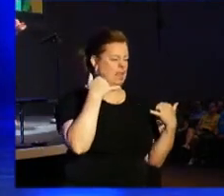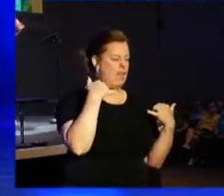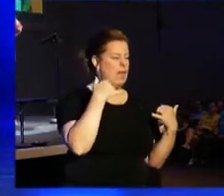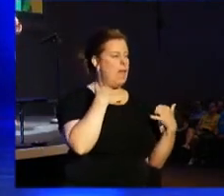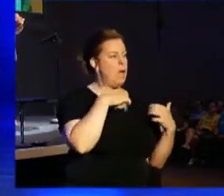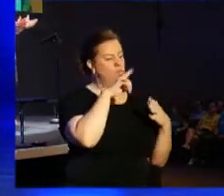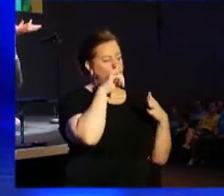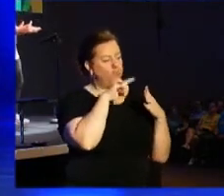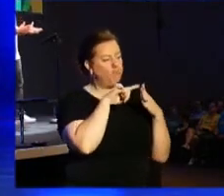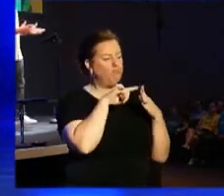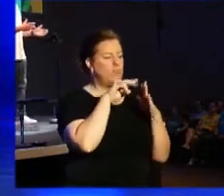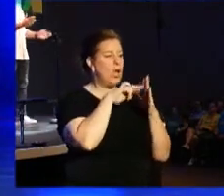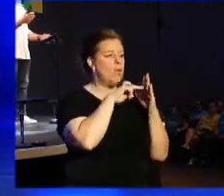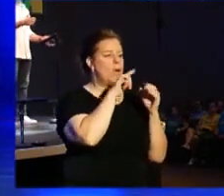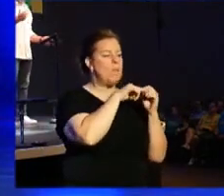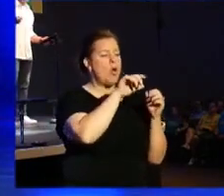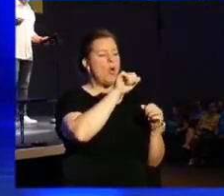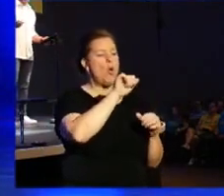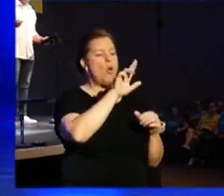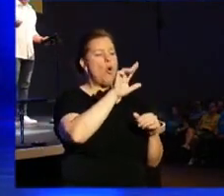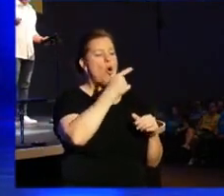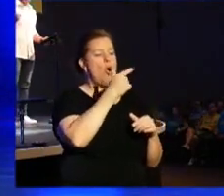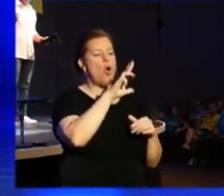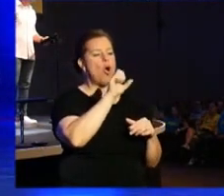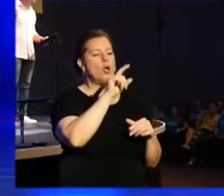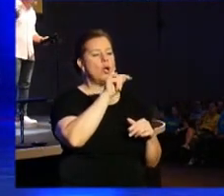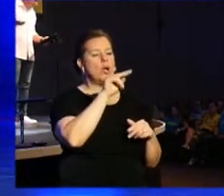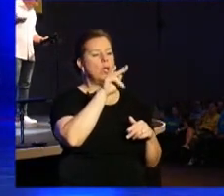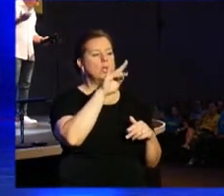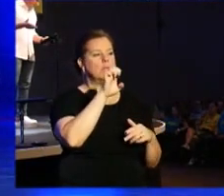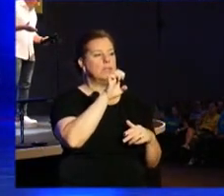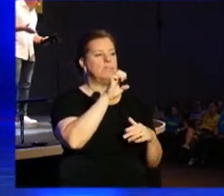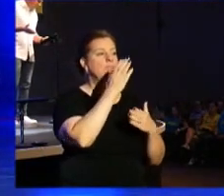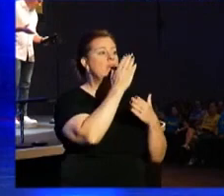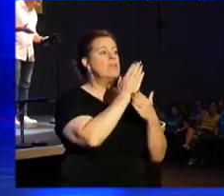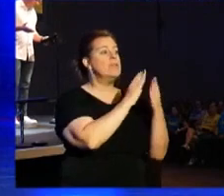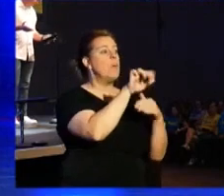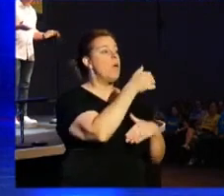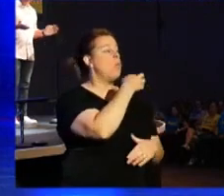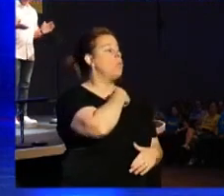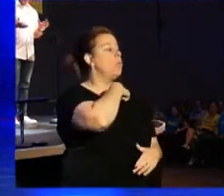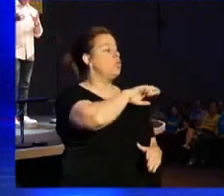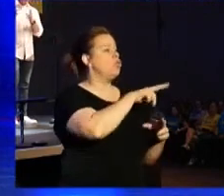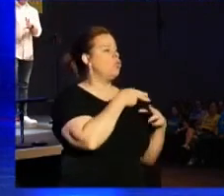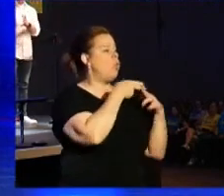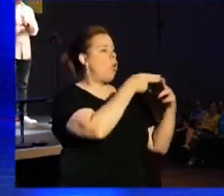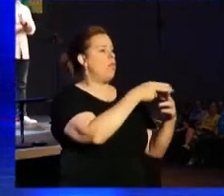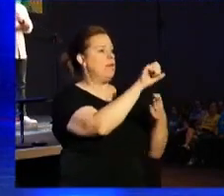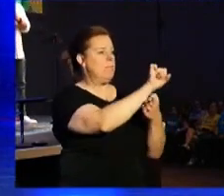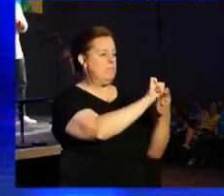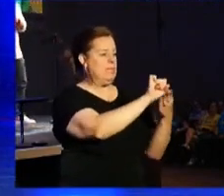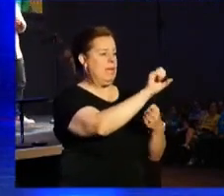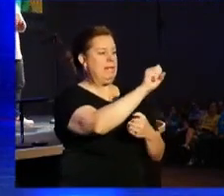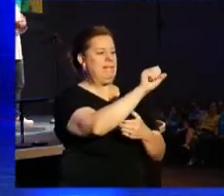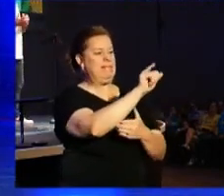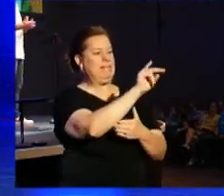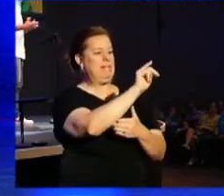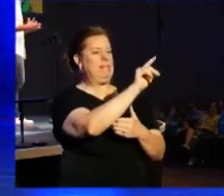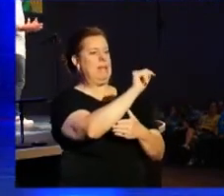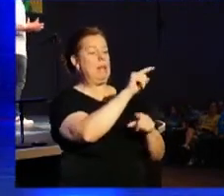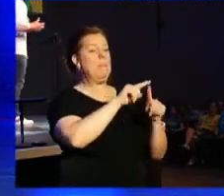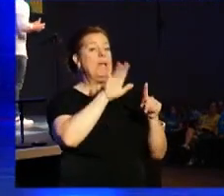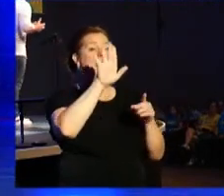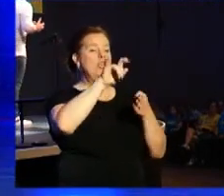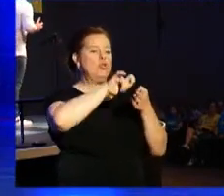late 300s, early 400s. Some denominations refer to him as Saint Augustine. But his writings shaped the early